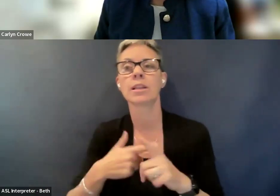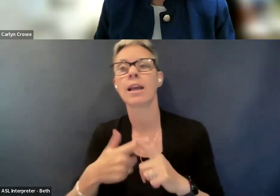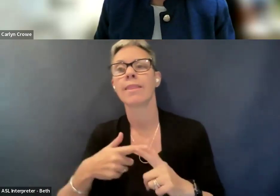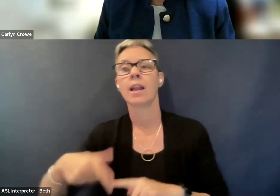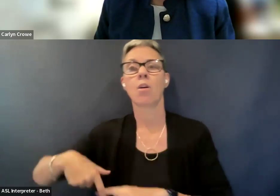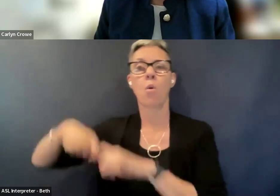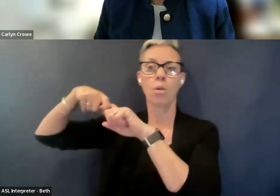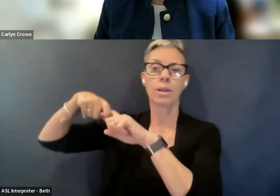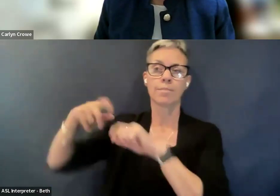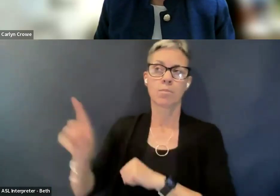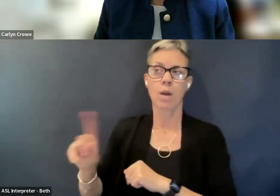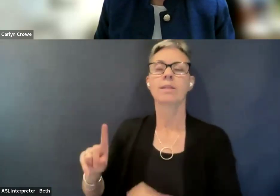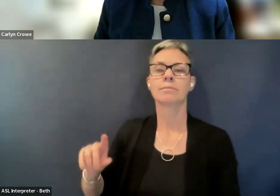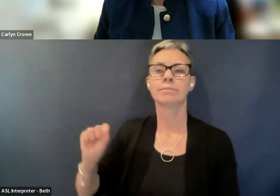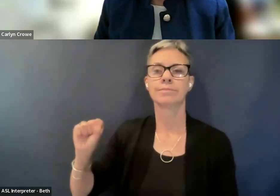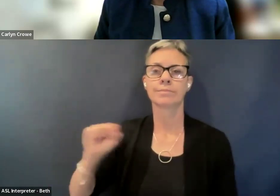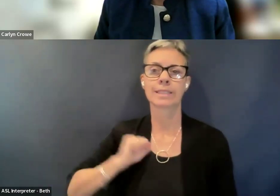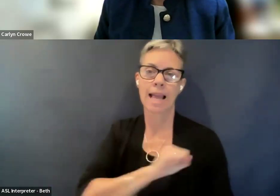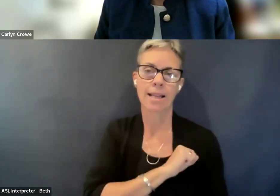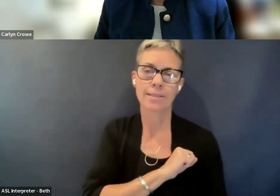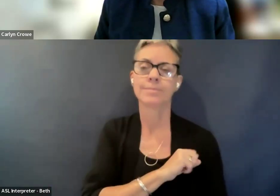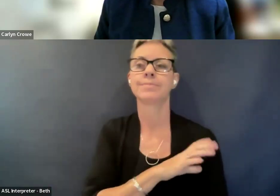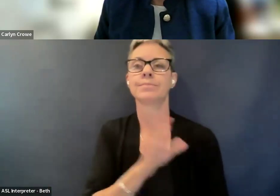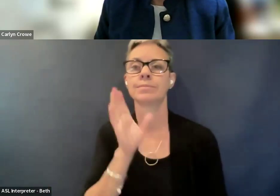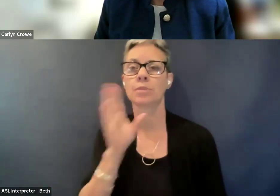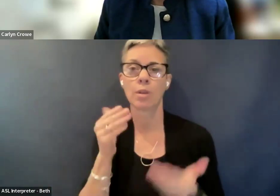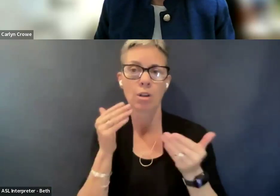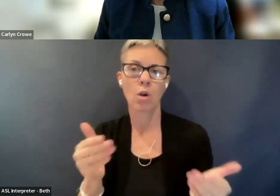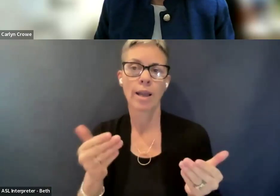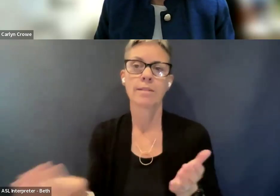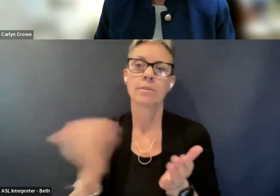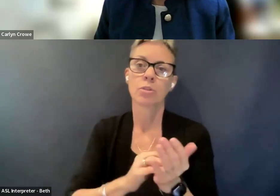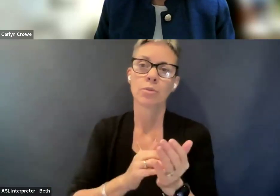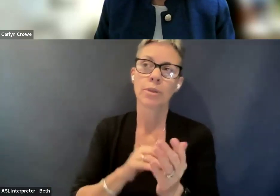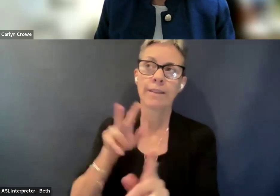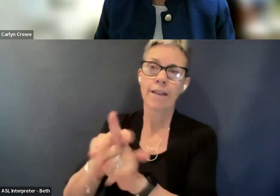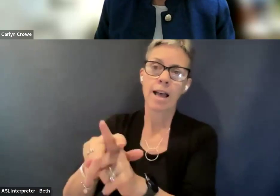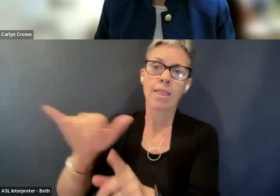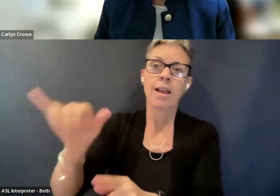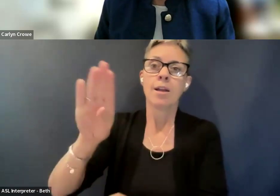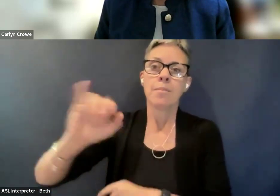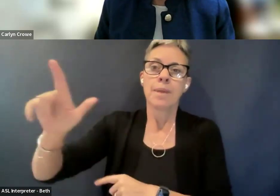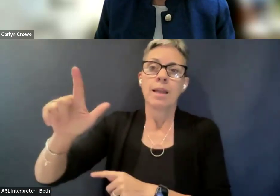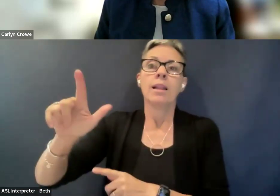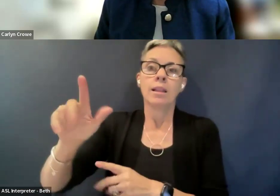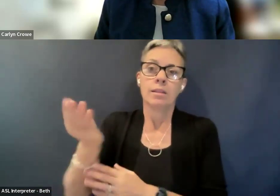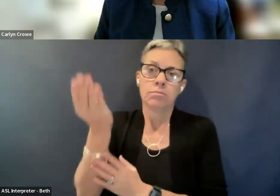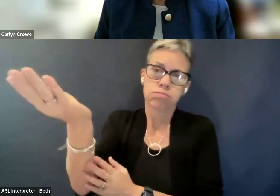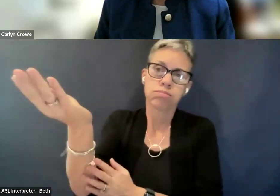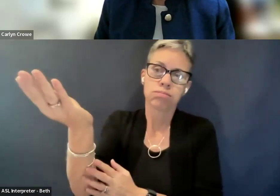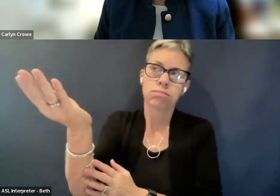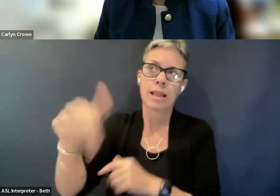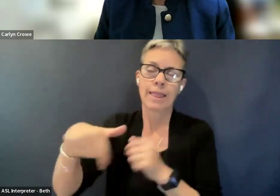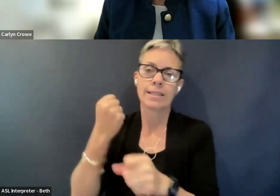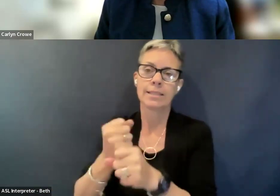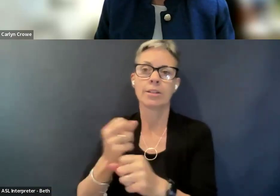the Senate. We'll be going ahead and refiling that bill here this year and hope to